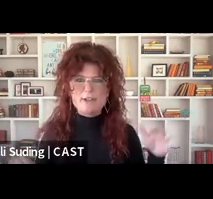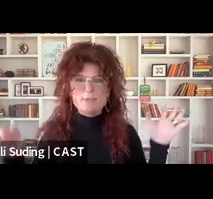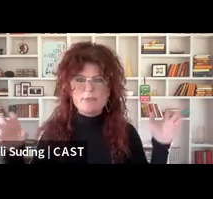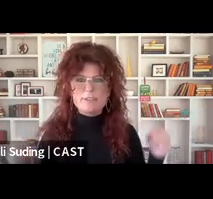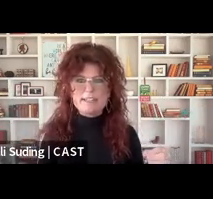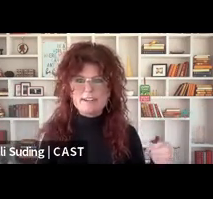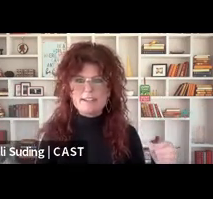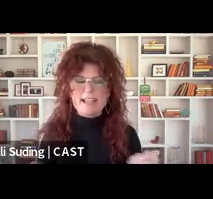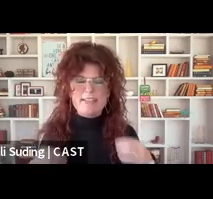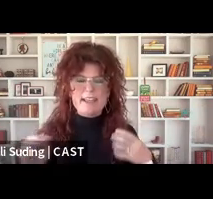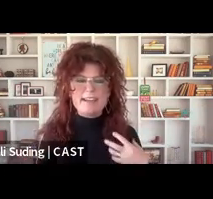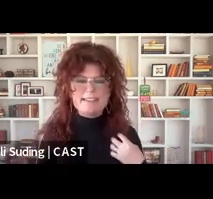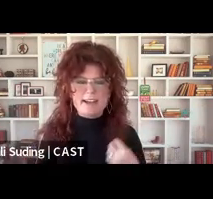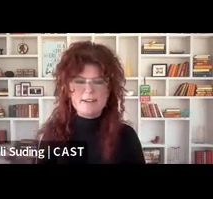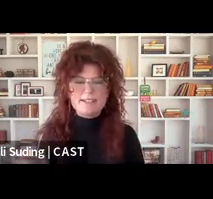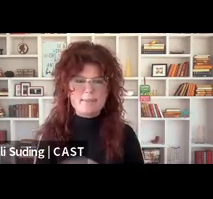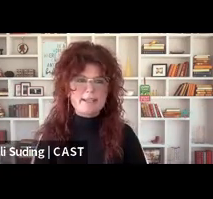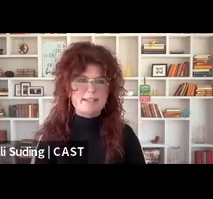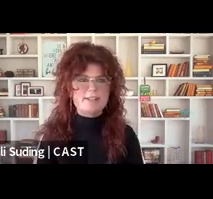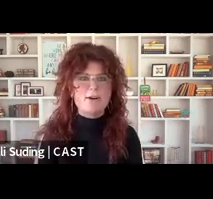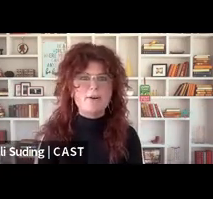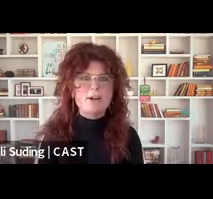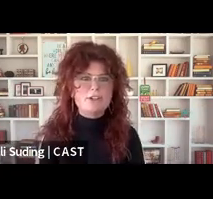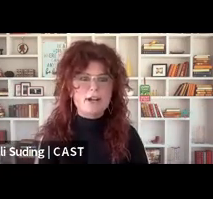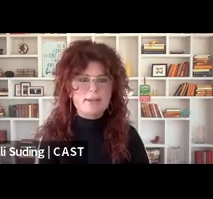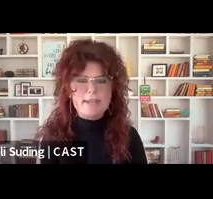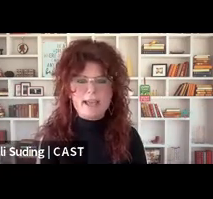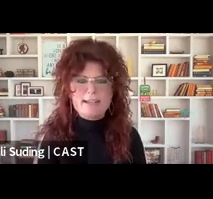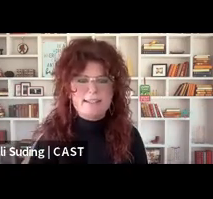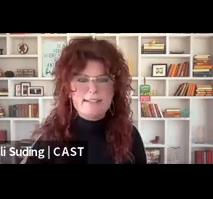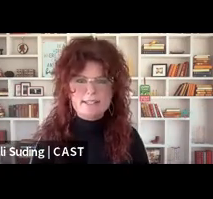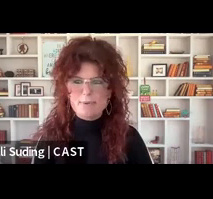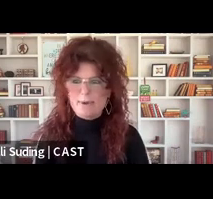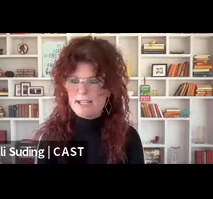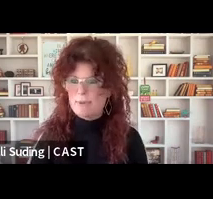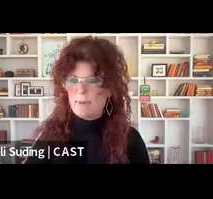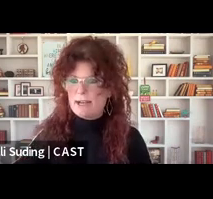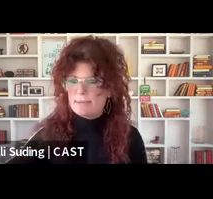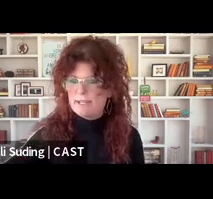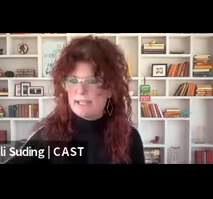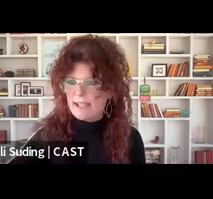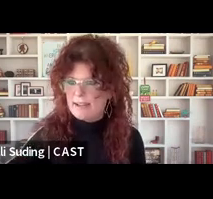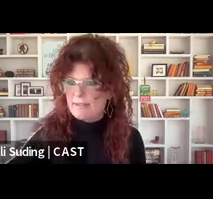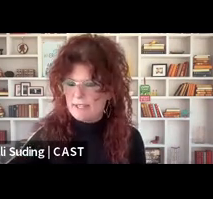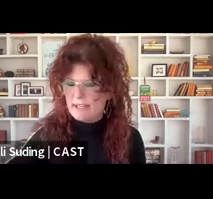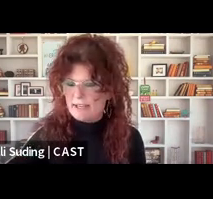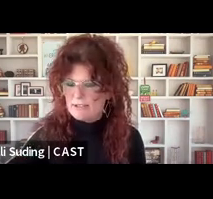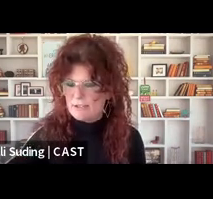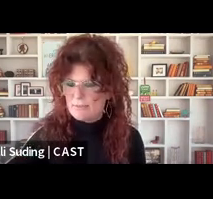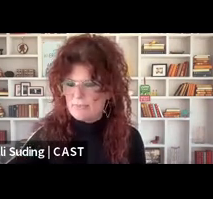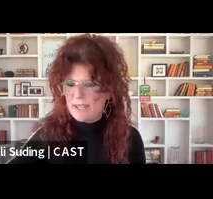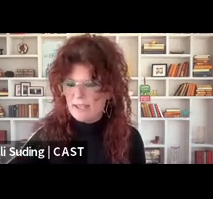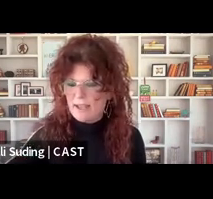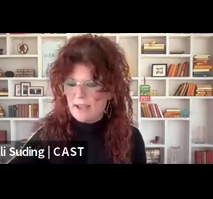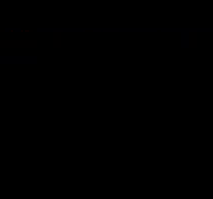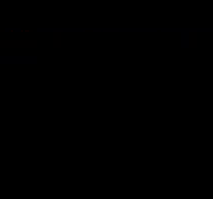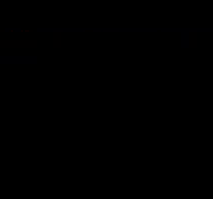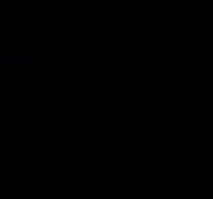of different videos with the lyrics and the ASL, and it's amazing. So trying to be as accessible as we possibly can via